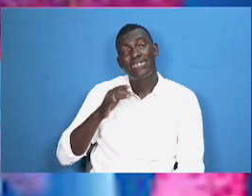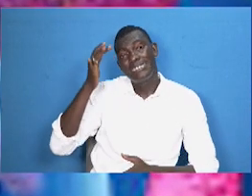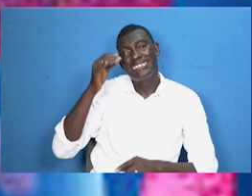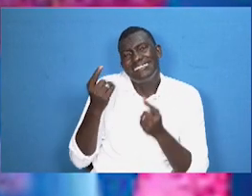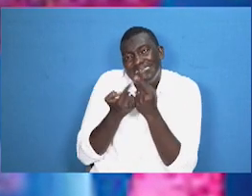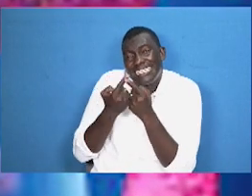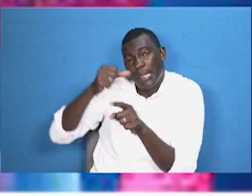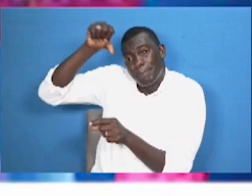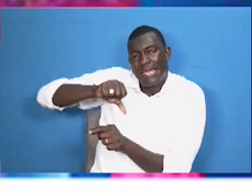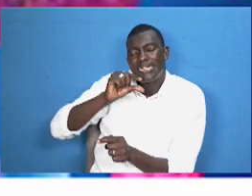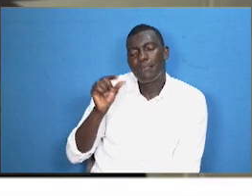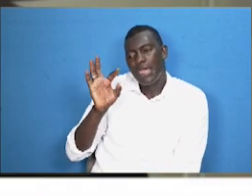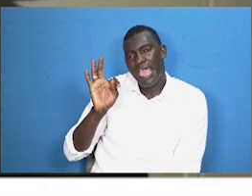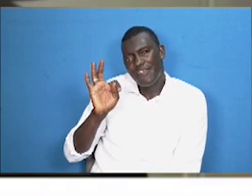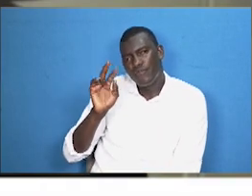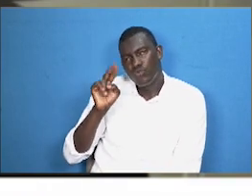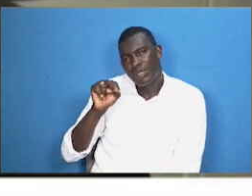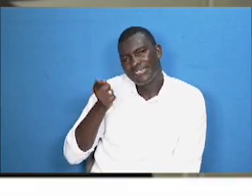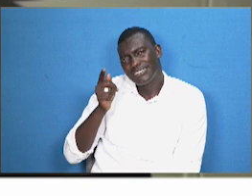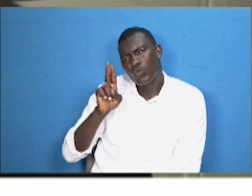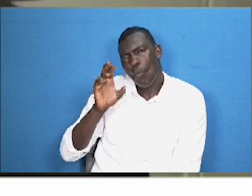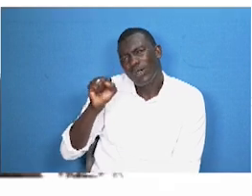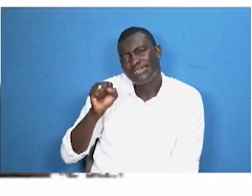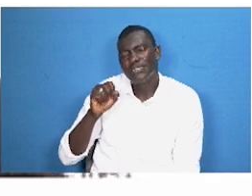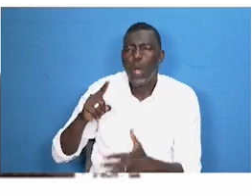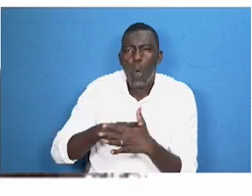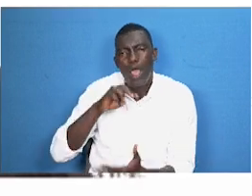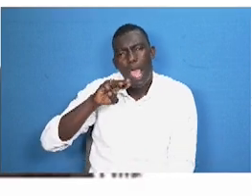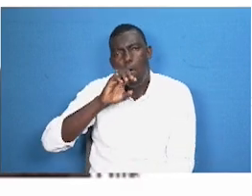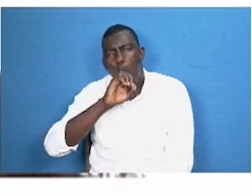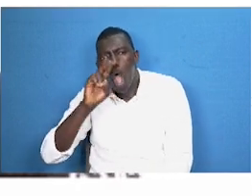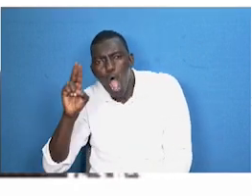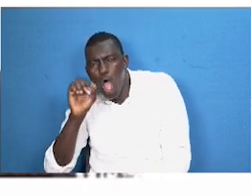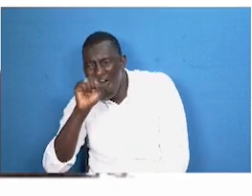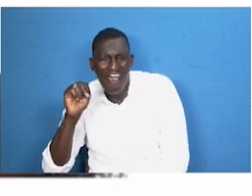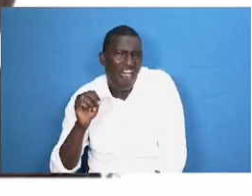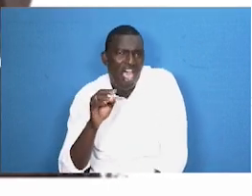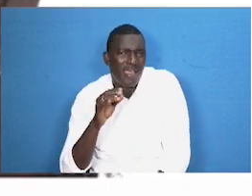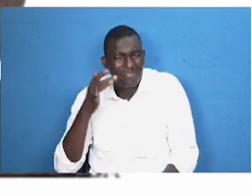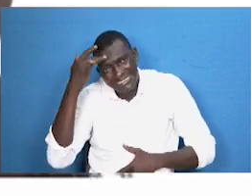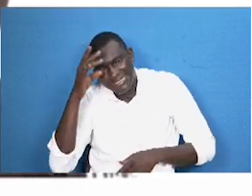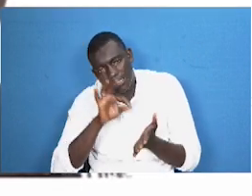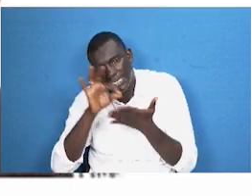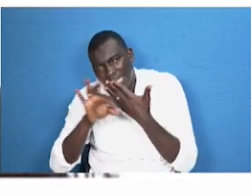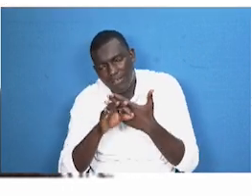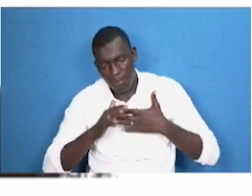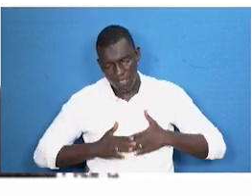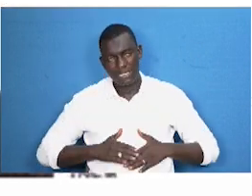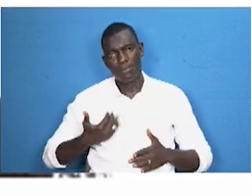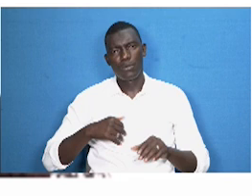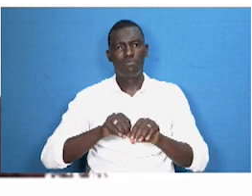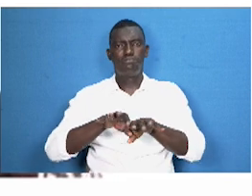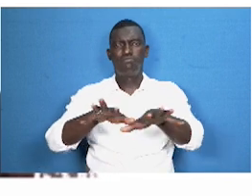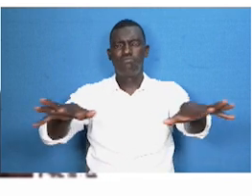be moles and fungus on the panty. Senabu Becham, the program officer at the